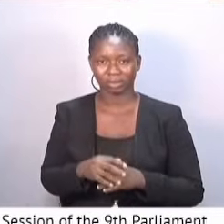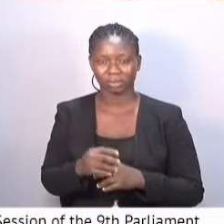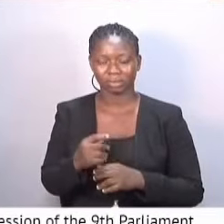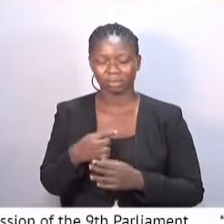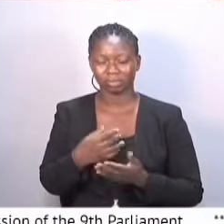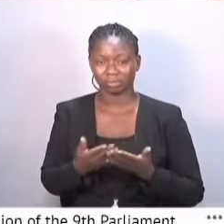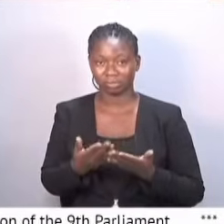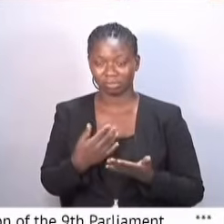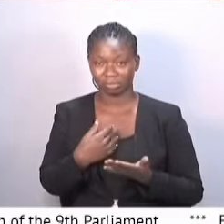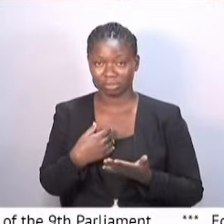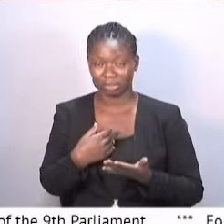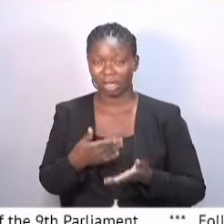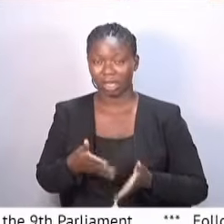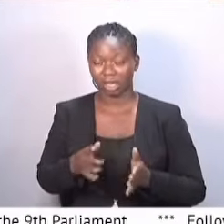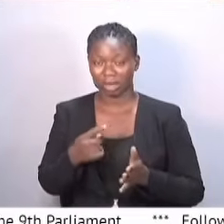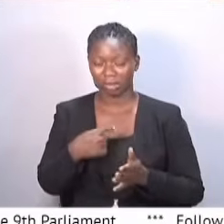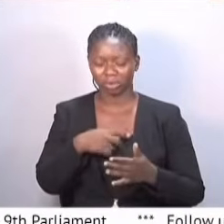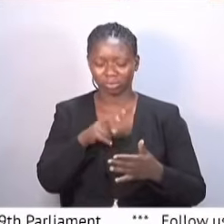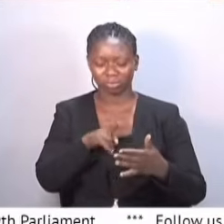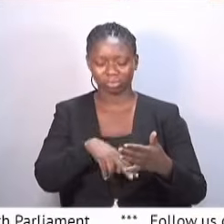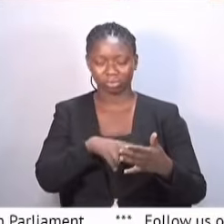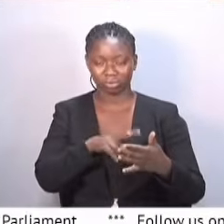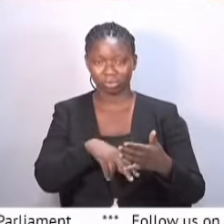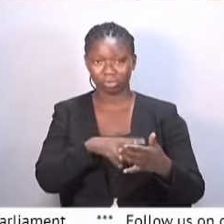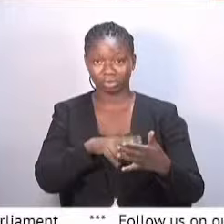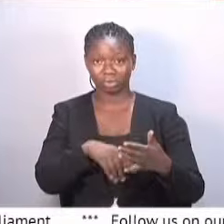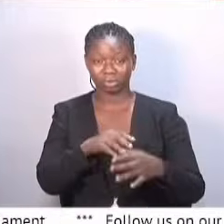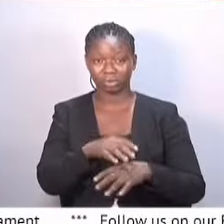if you may bear with me, let me read